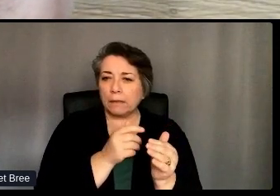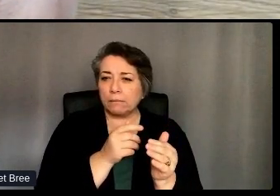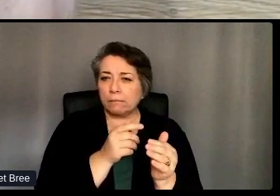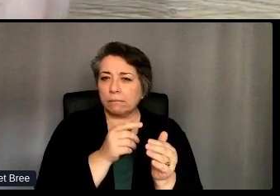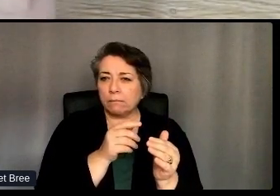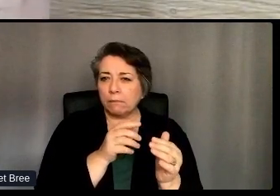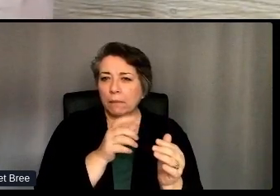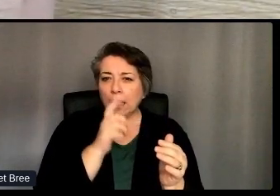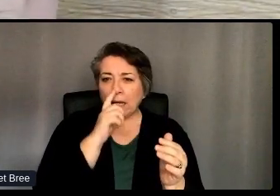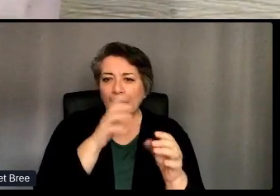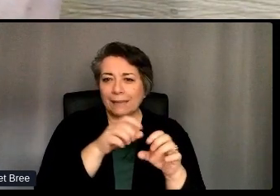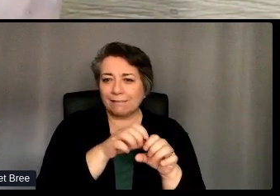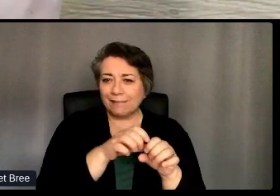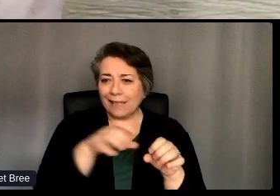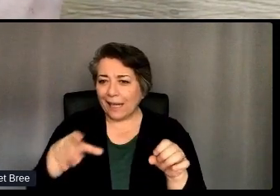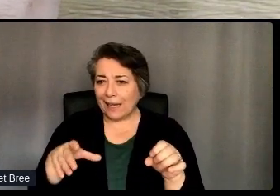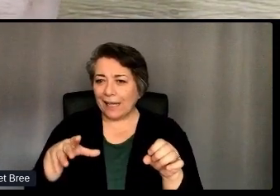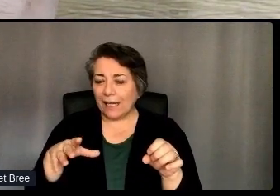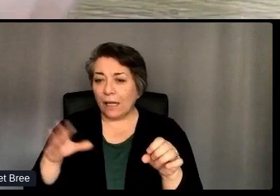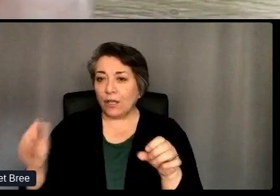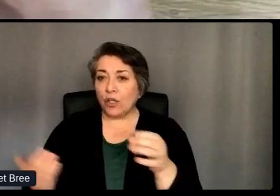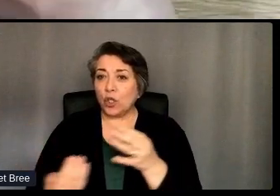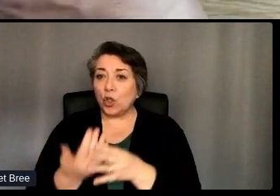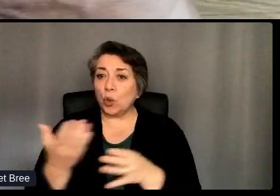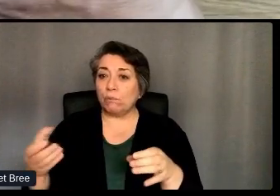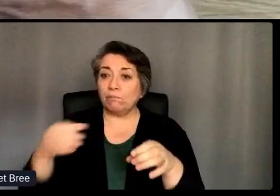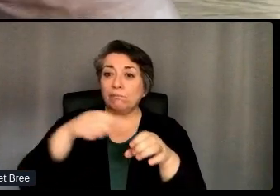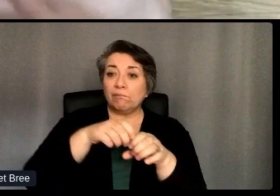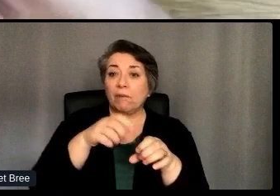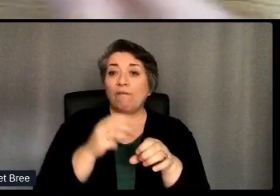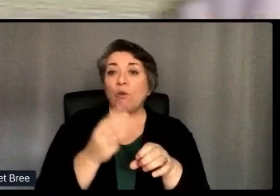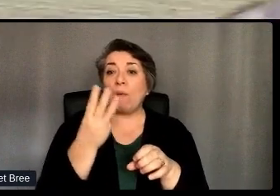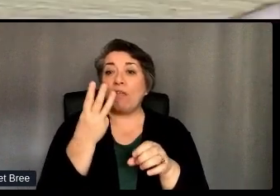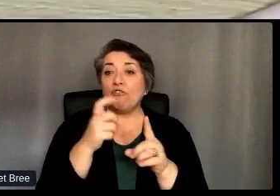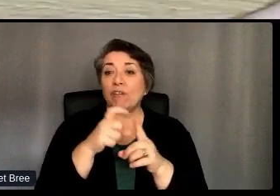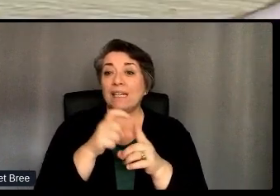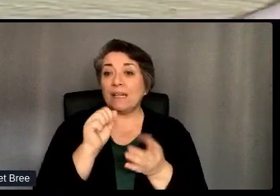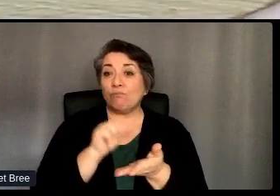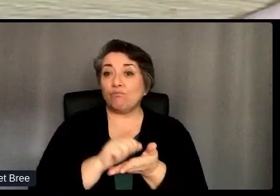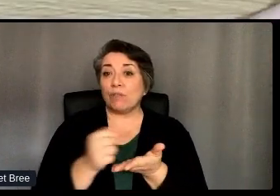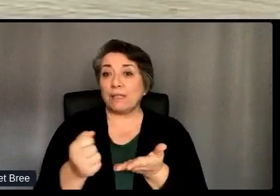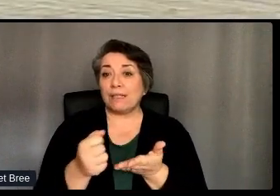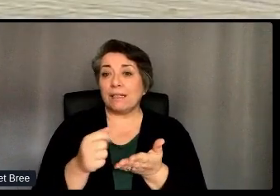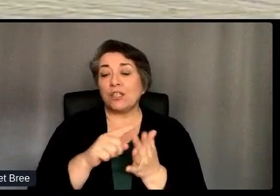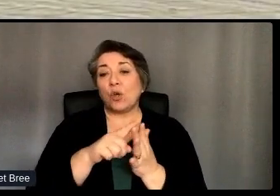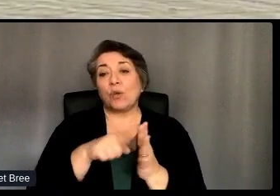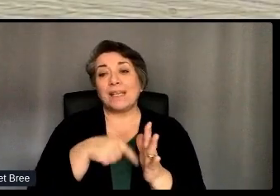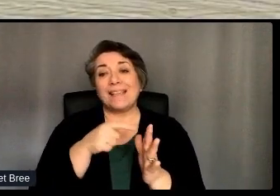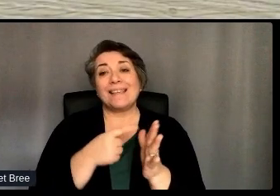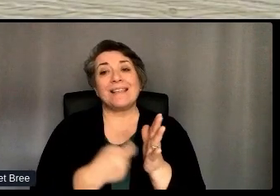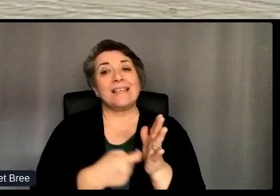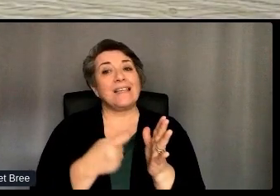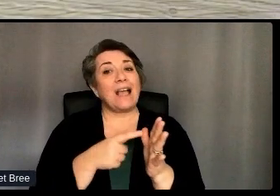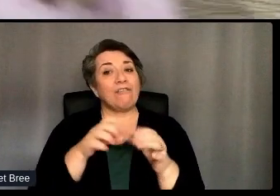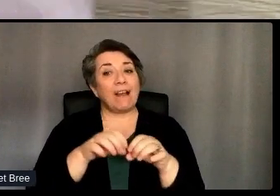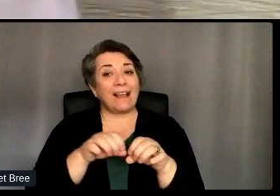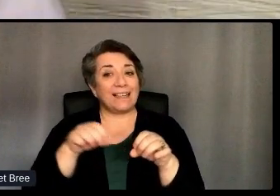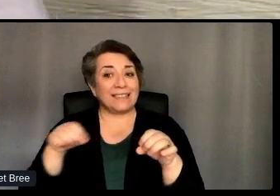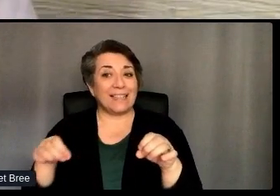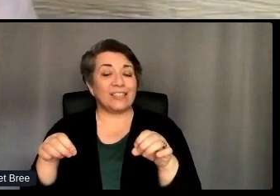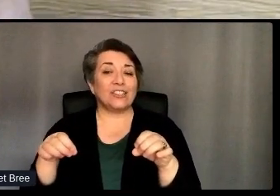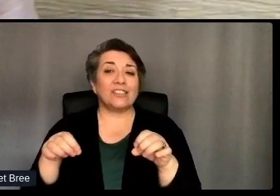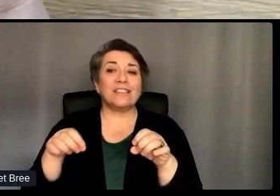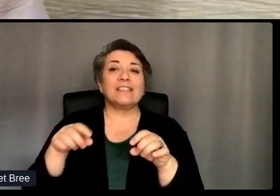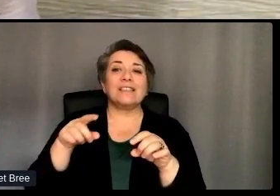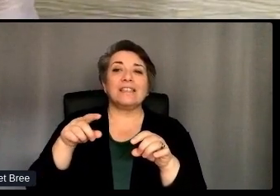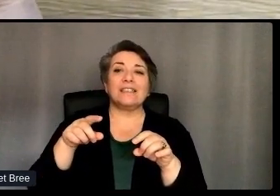tail, and insert a 3D printed part. So here you can see Yara's extension, for example, that provides her with that additional guidance